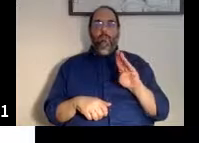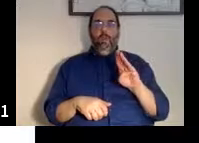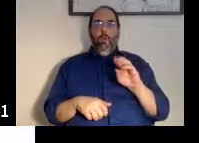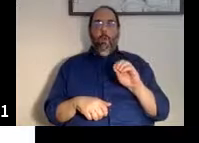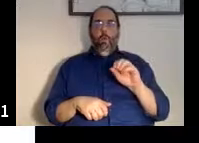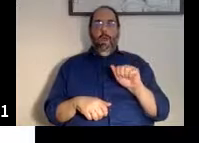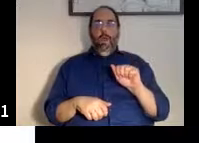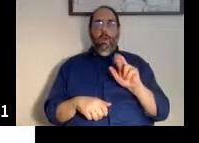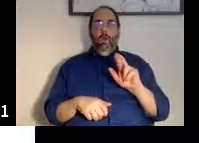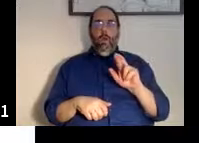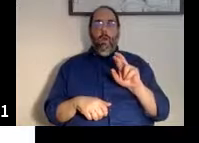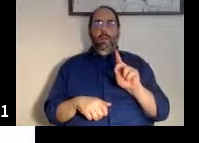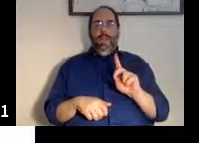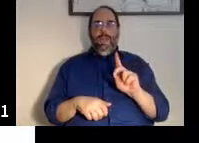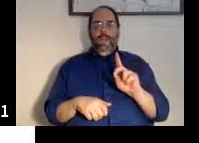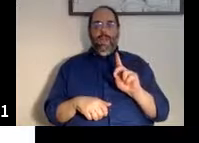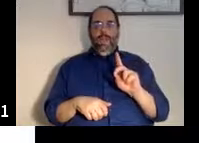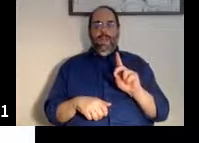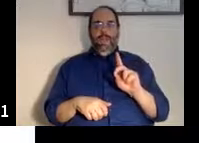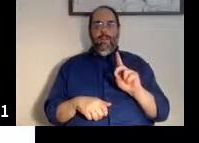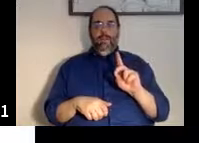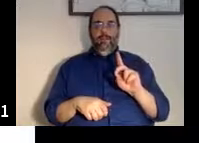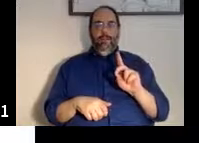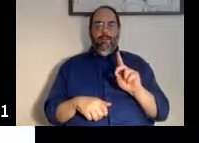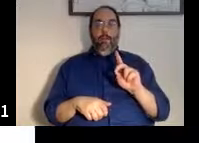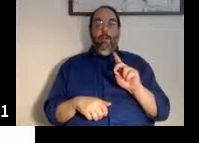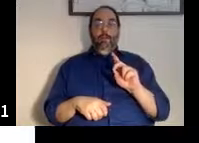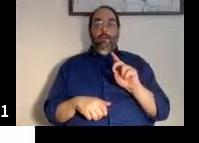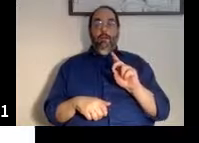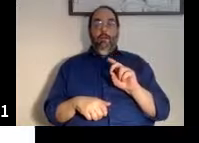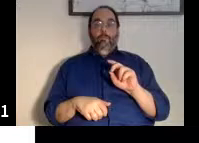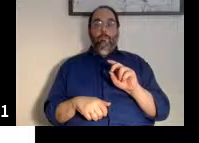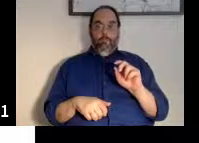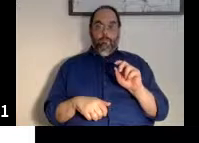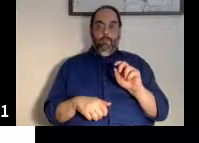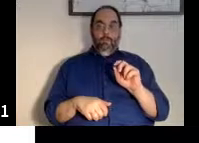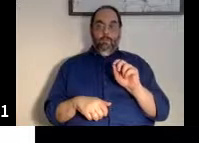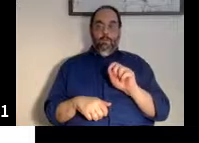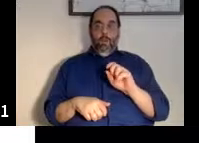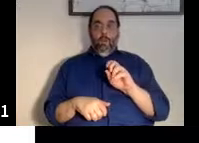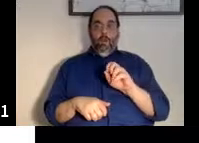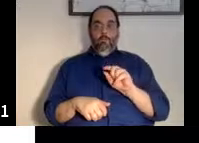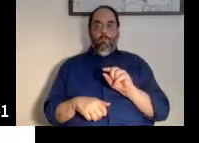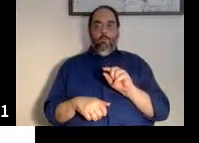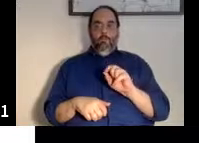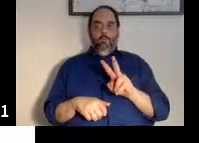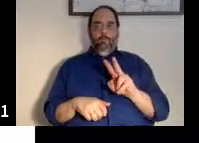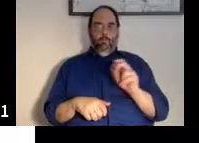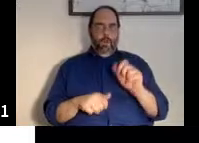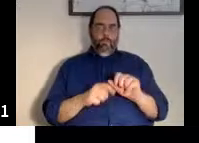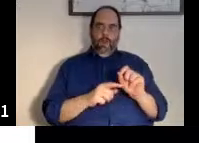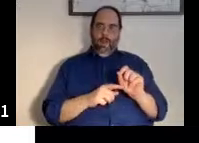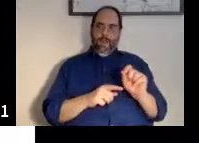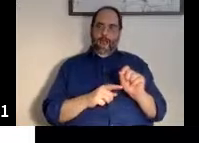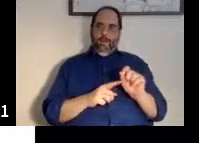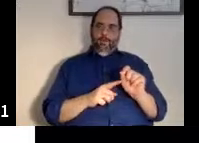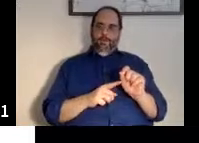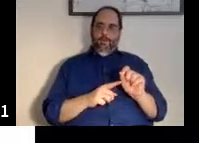www.access, the mid-letter horizontal line, board, BOARD.gov. Moving on to